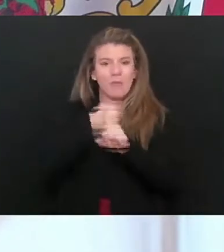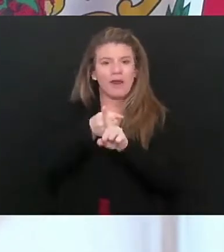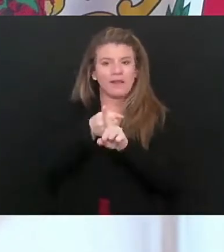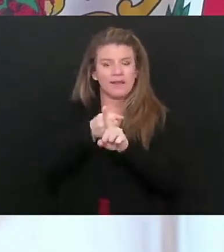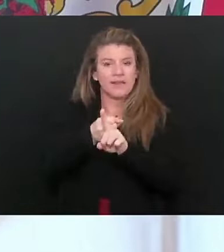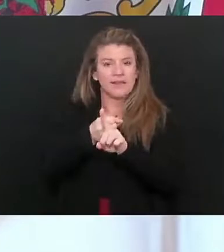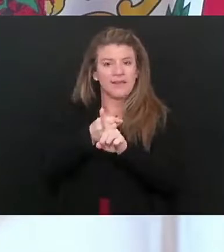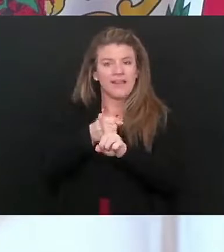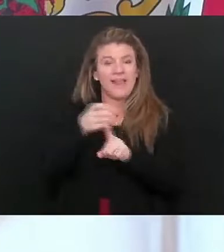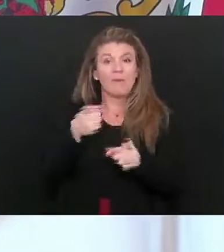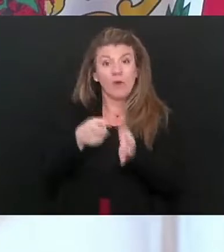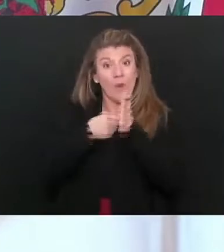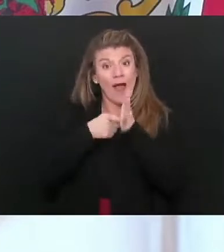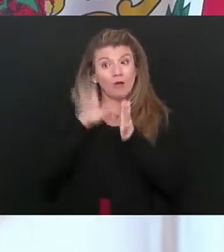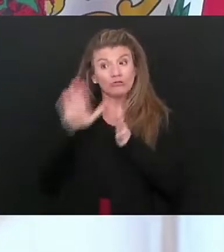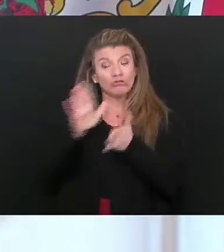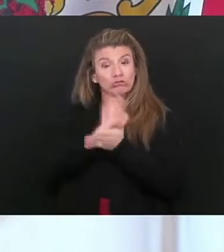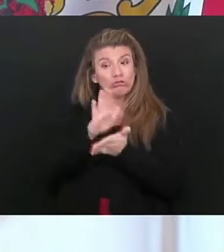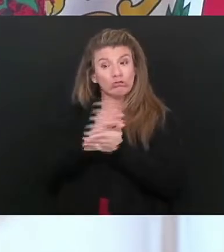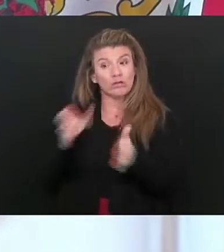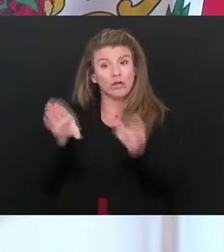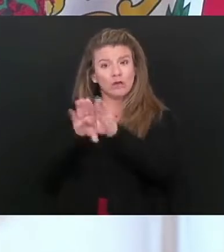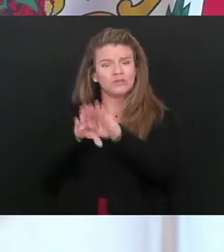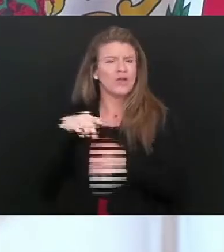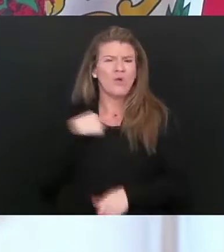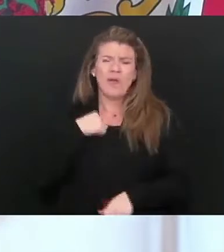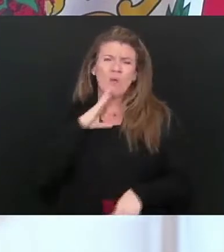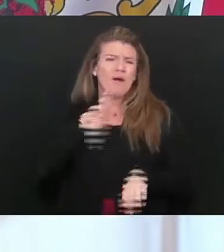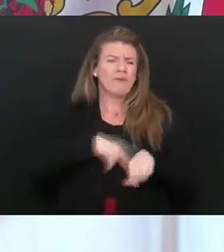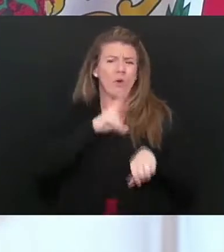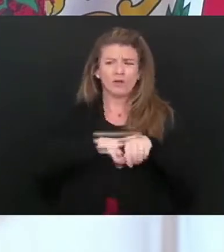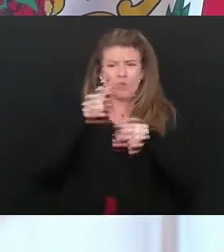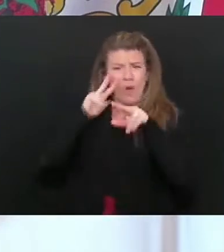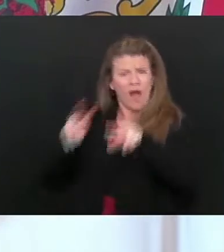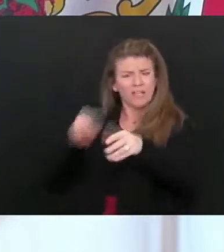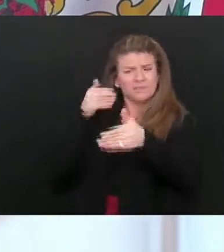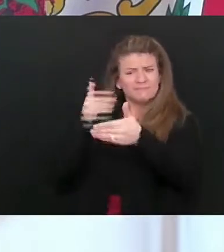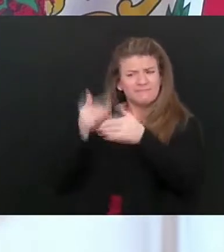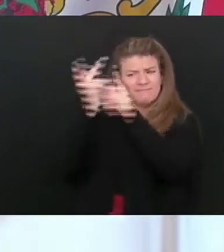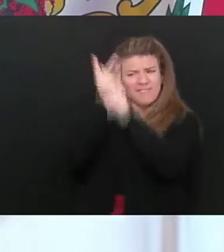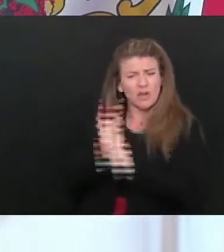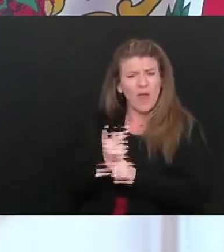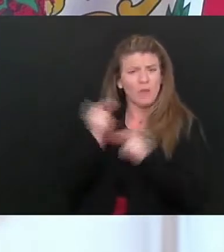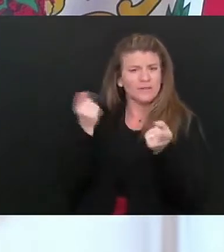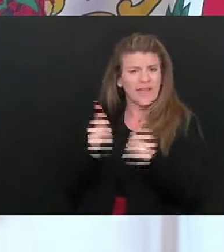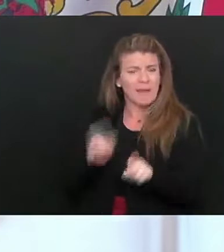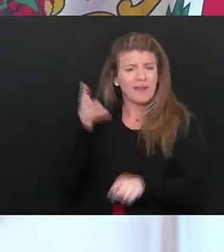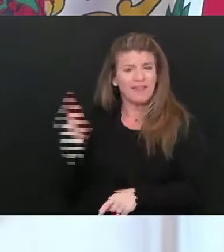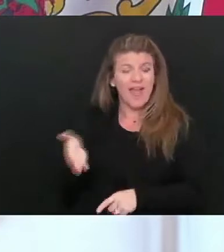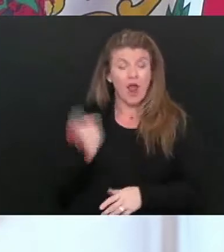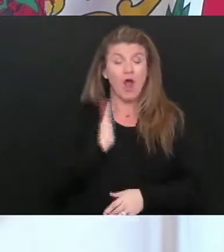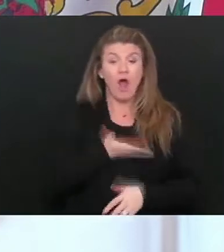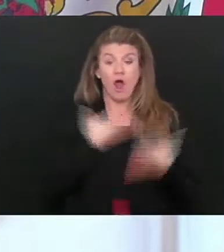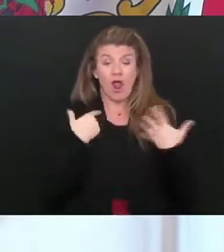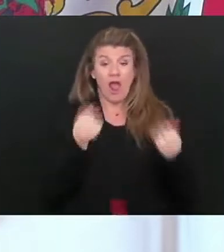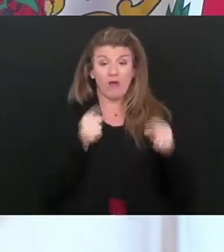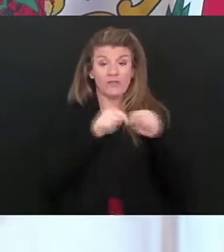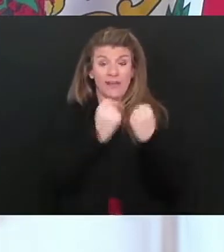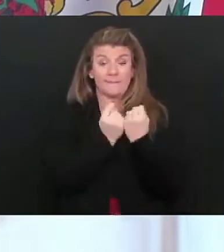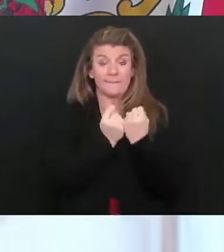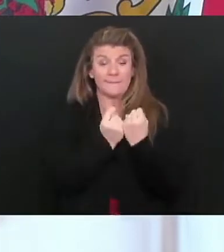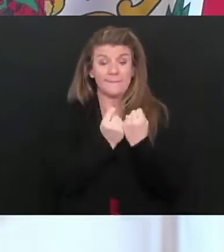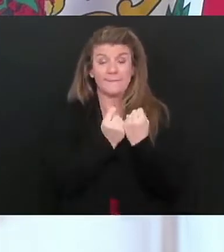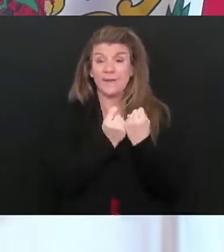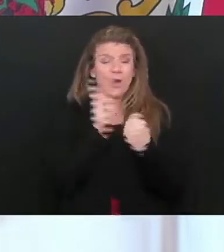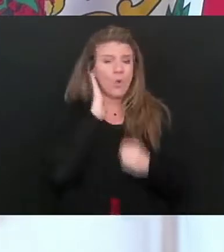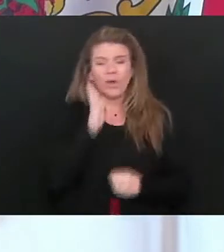requires them to close. We'll always monitor, we'll watch as closely as we possibly can. Our health experts and everything, and our